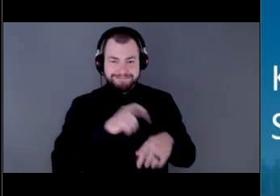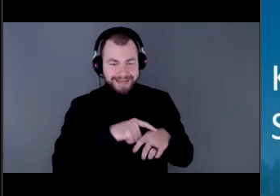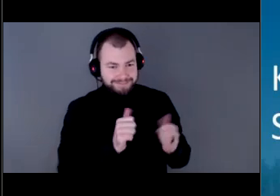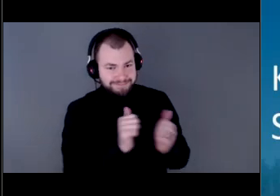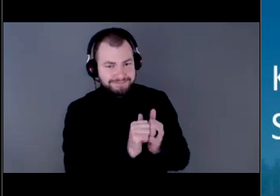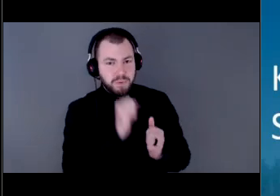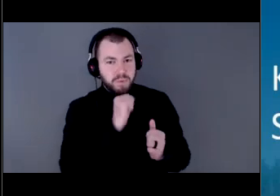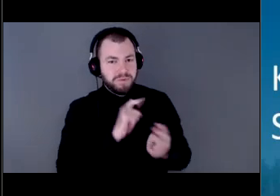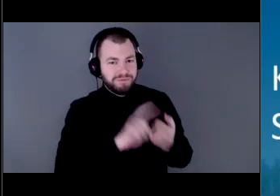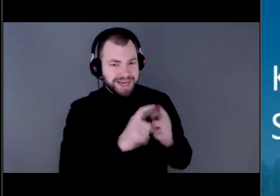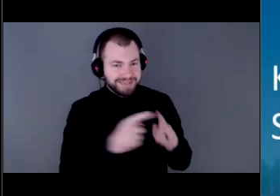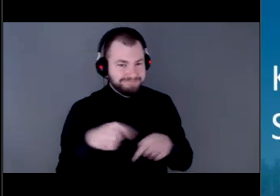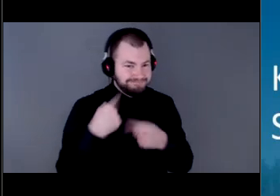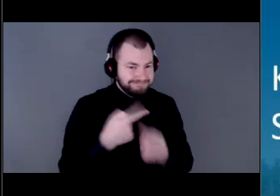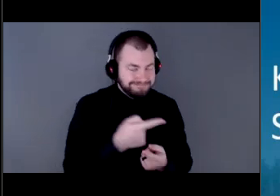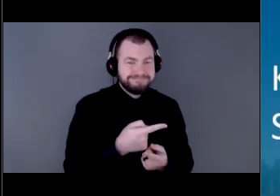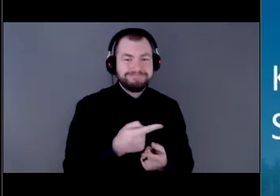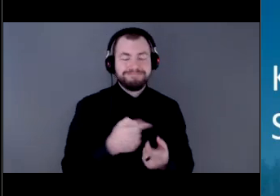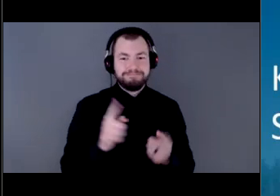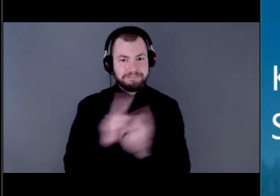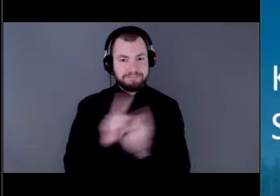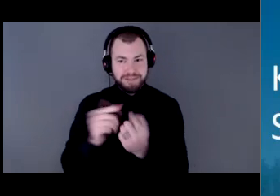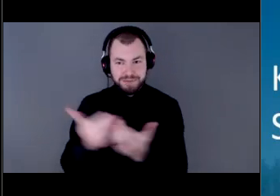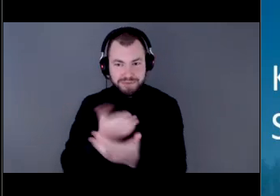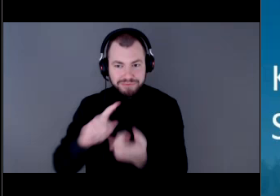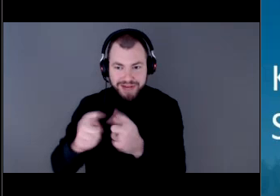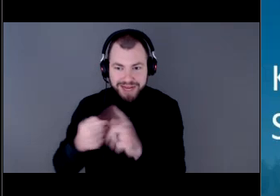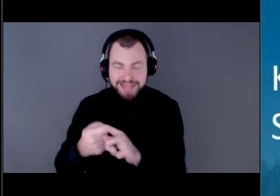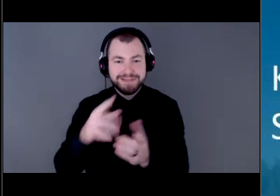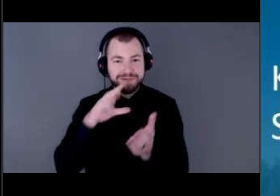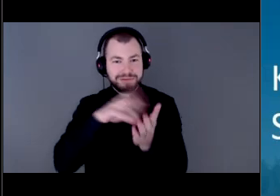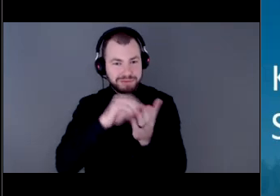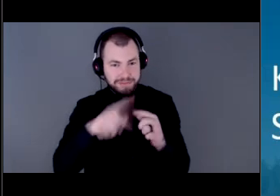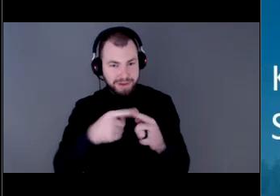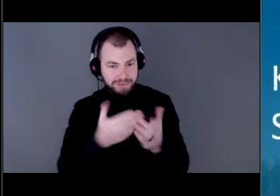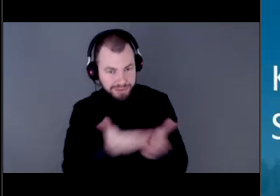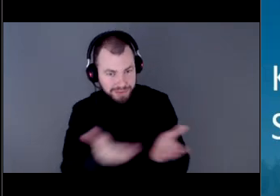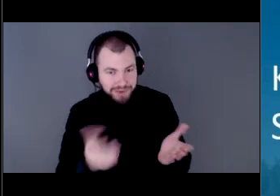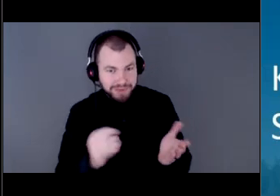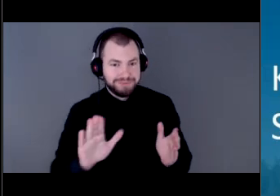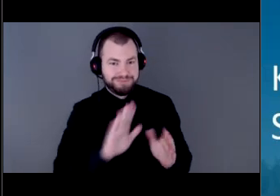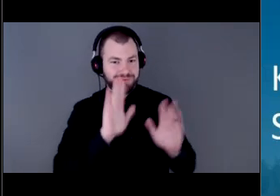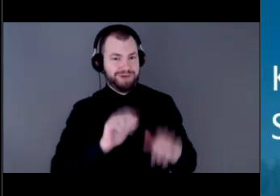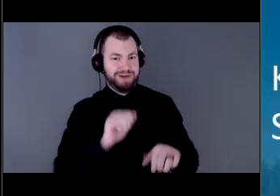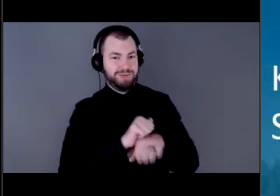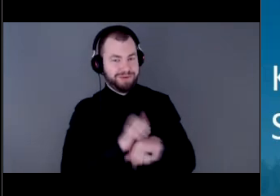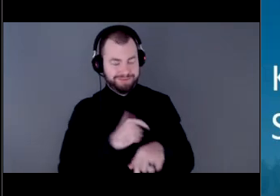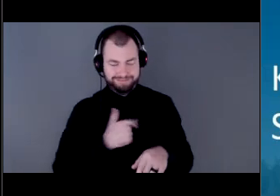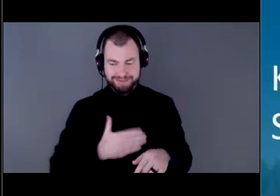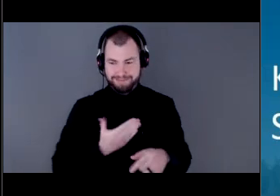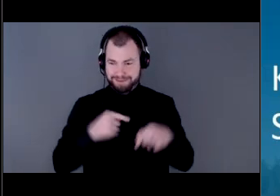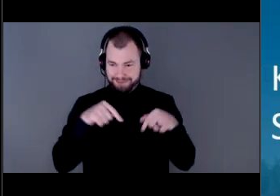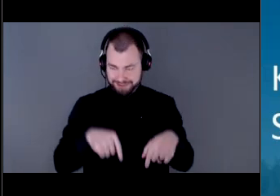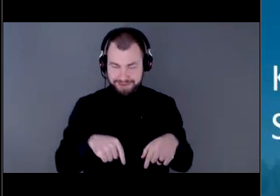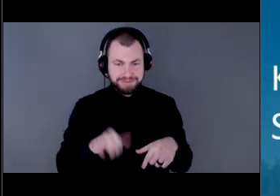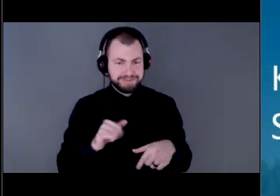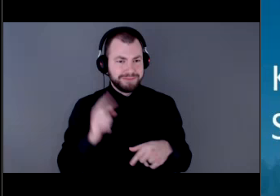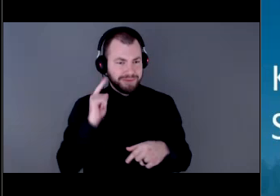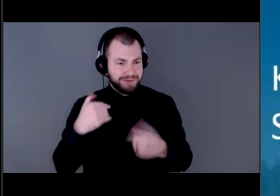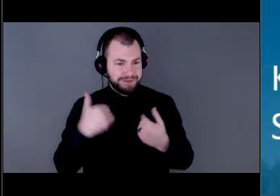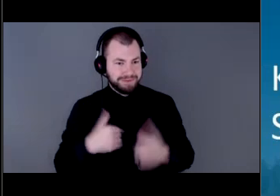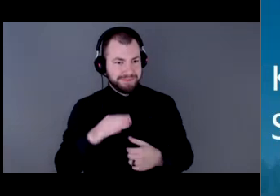new ones and to learn about you and all your great work. So it's a pleasure to be here. As you heard, I'm Keri Kaczor. I'm